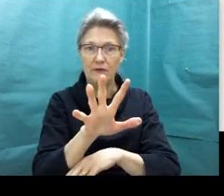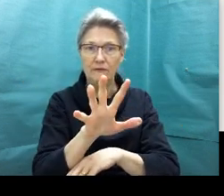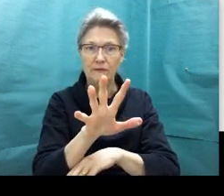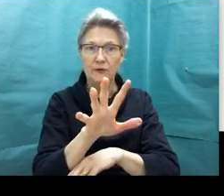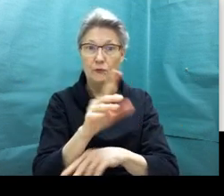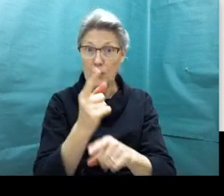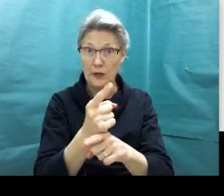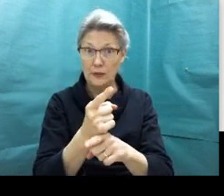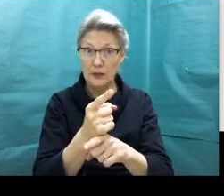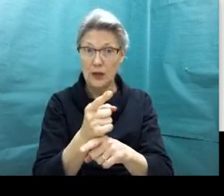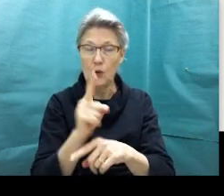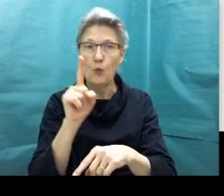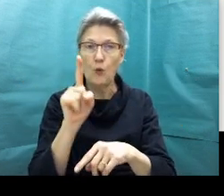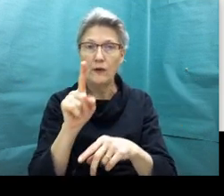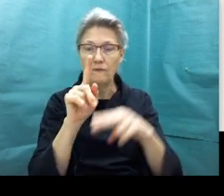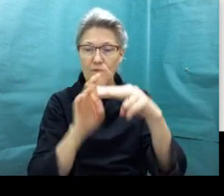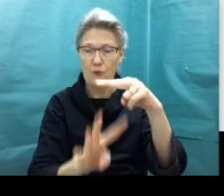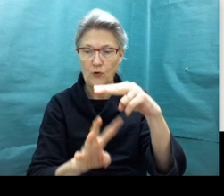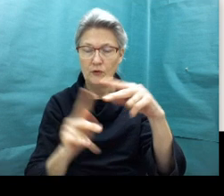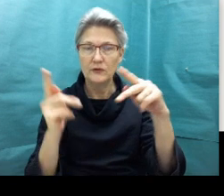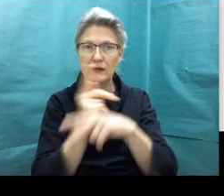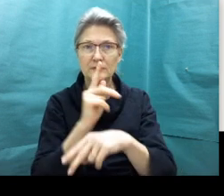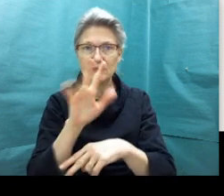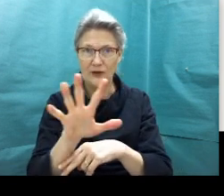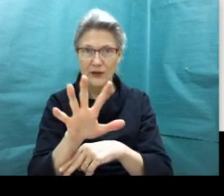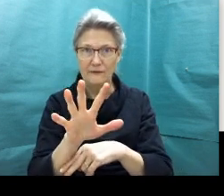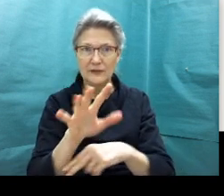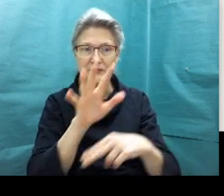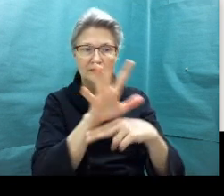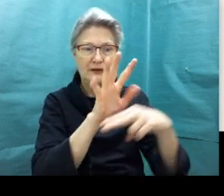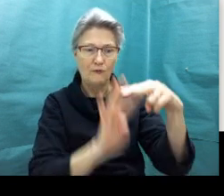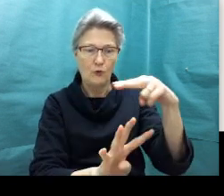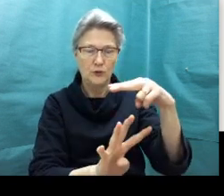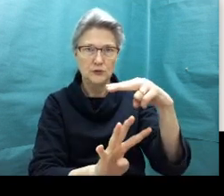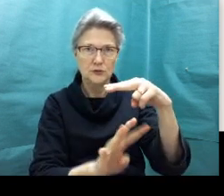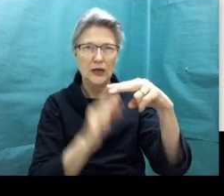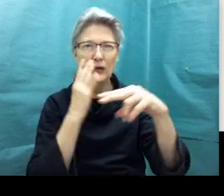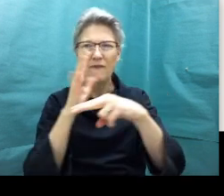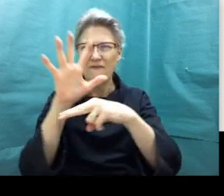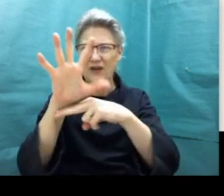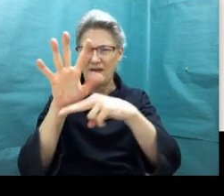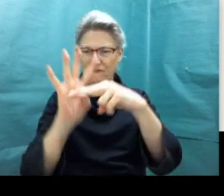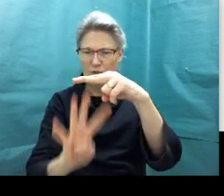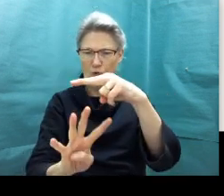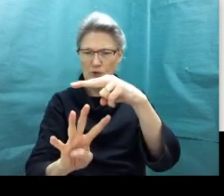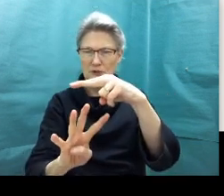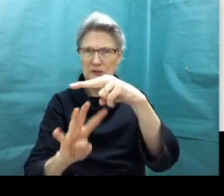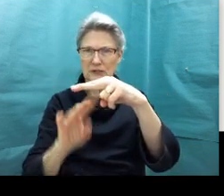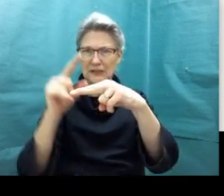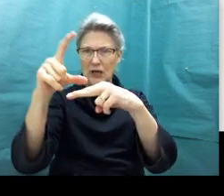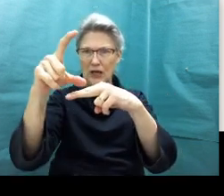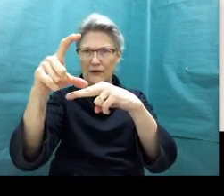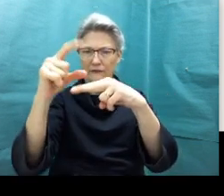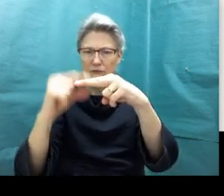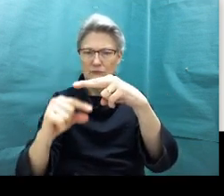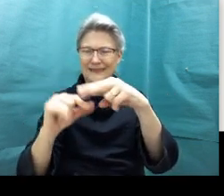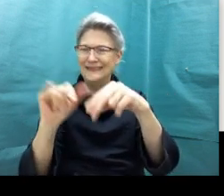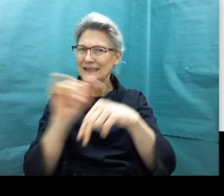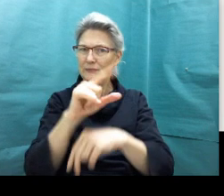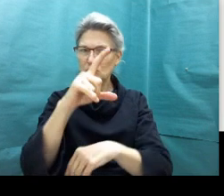5, right? And 1/4 times 5 is 5/4. Well, I know that 5/4 is the same as 1